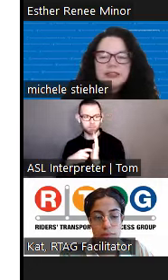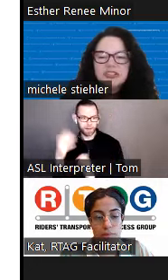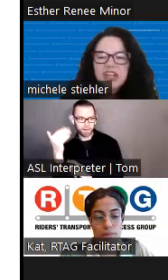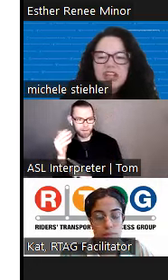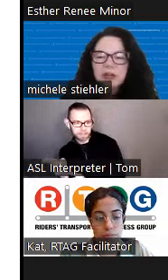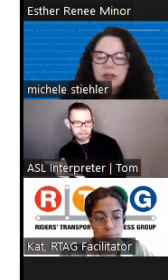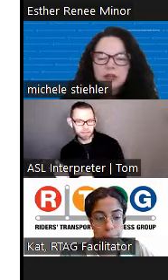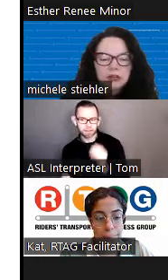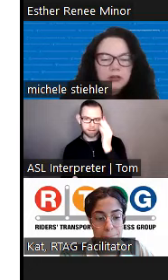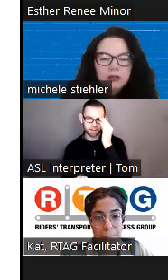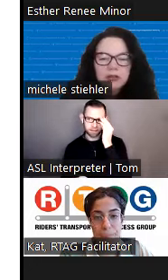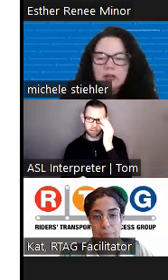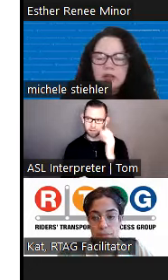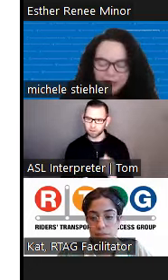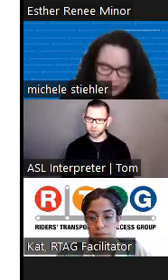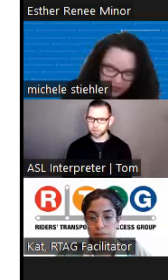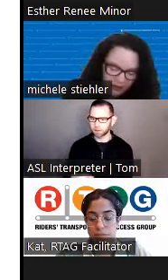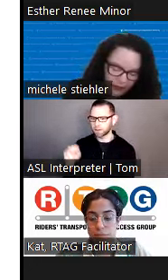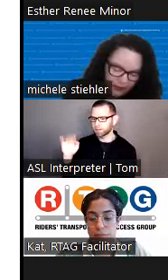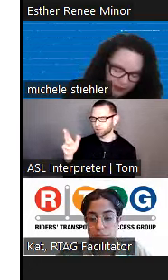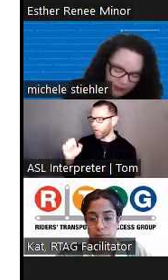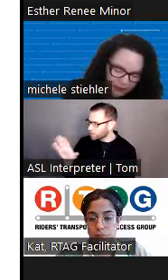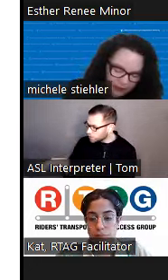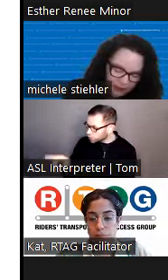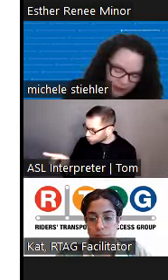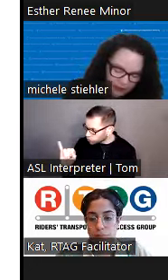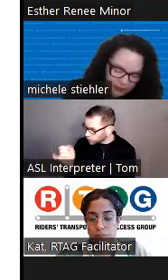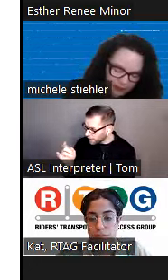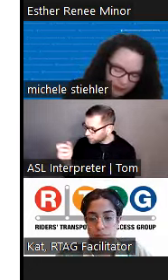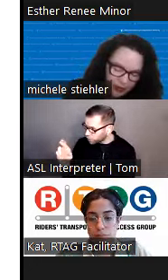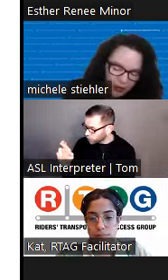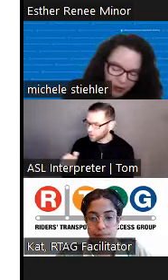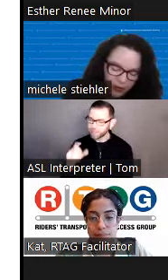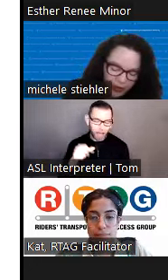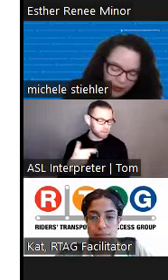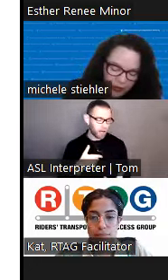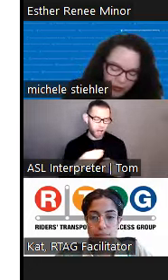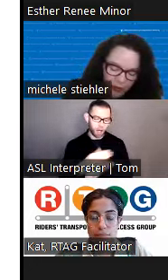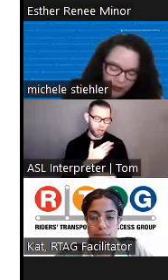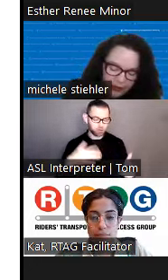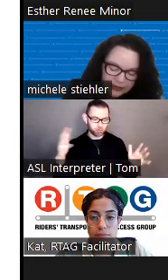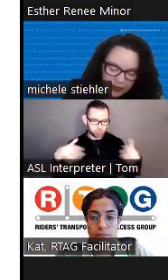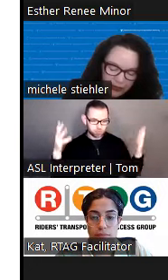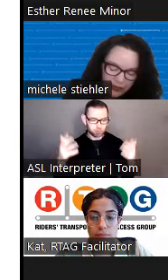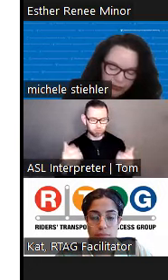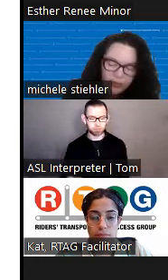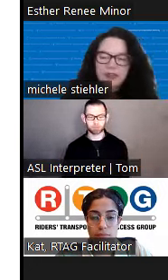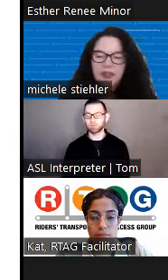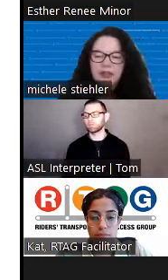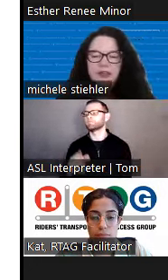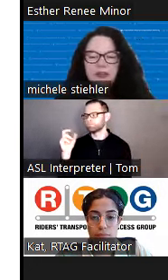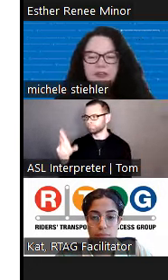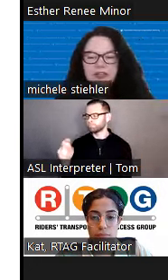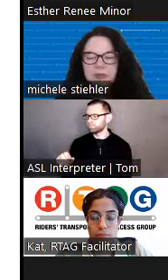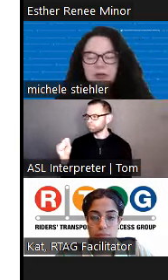Is this It's just- Jennifer? Yes, it's driving me nuts. Okay. Well, I can tell you that